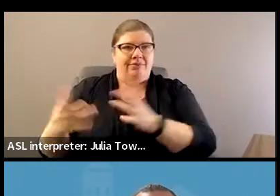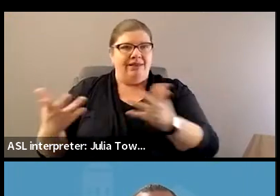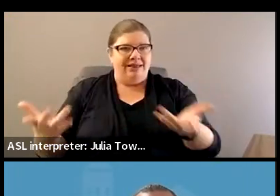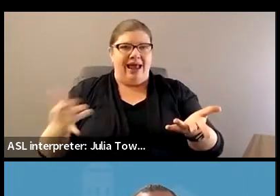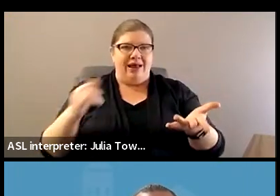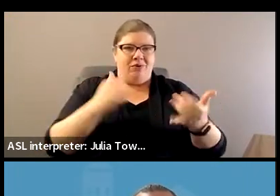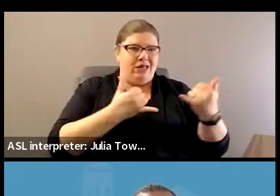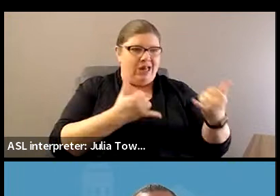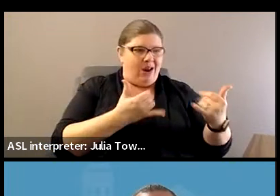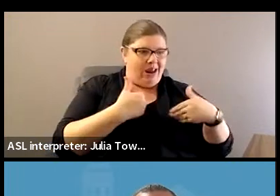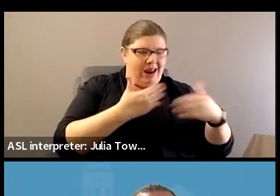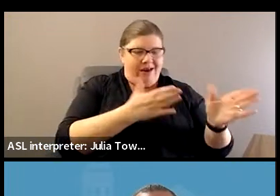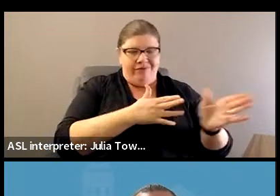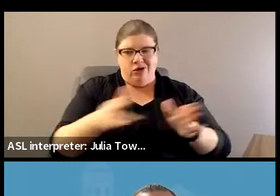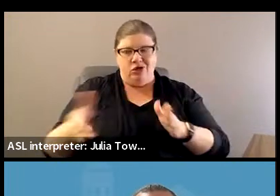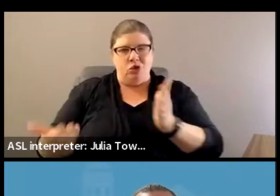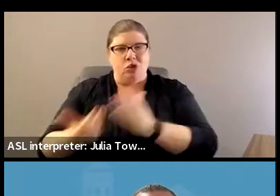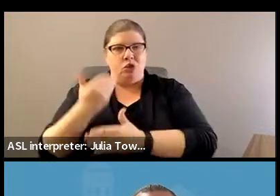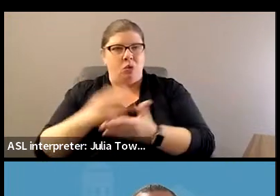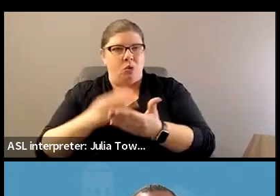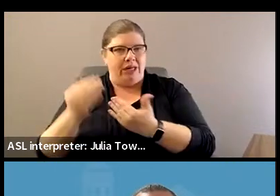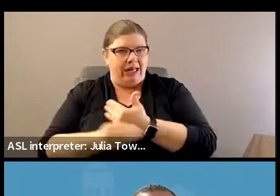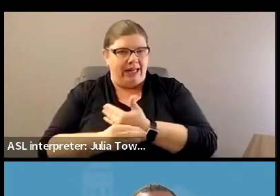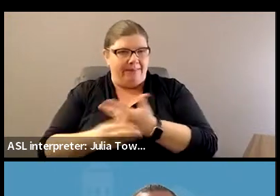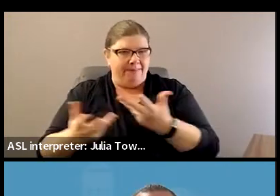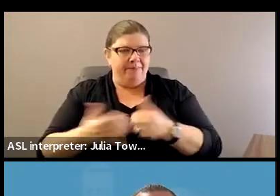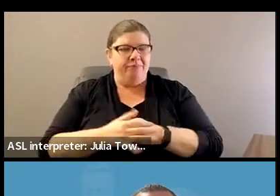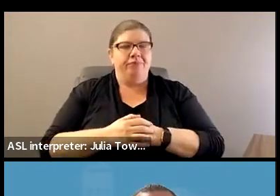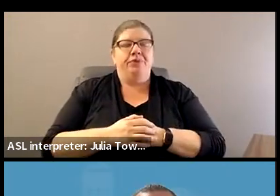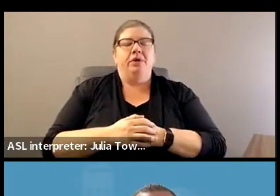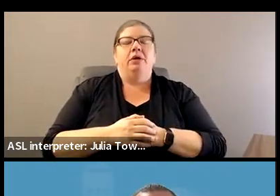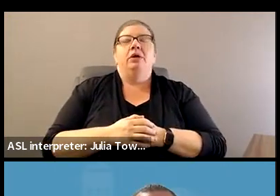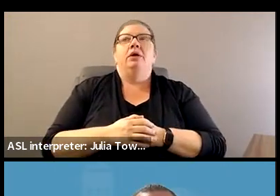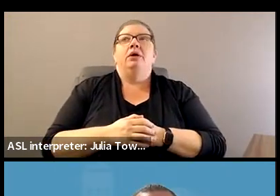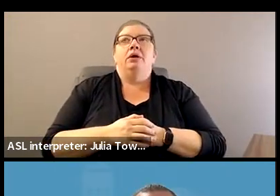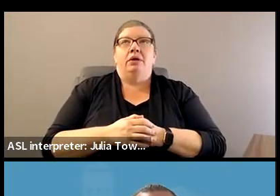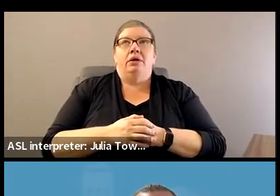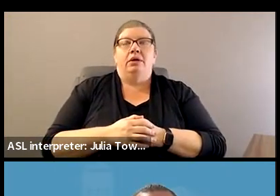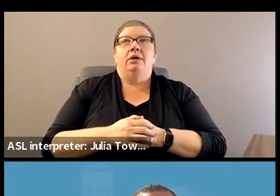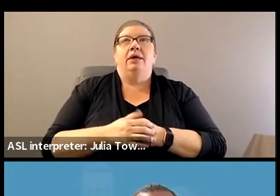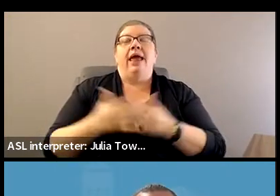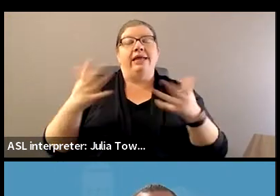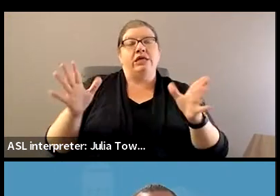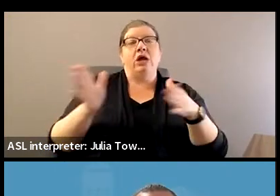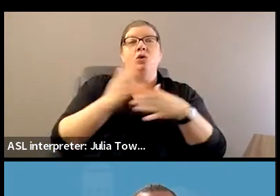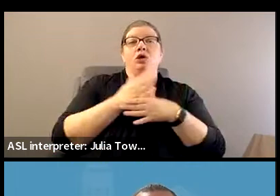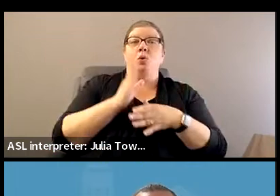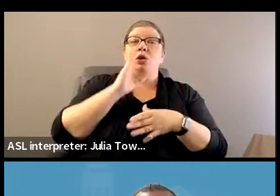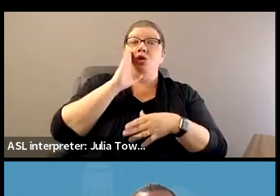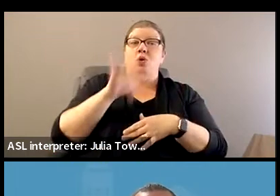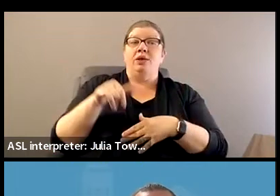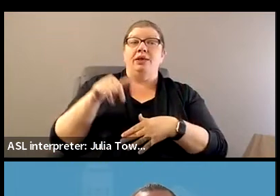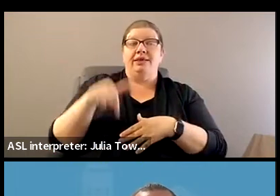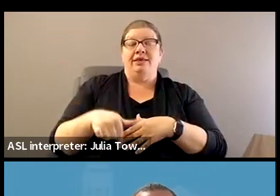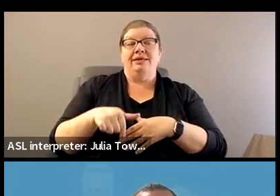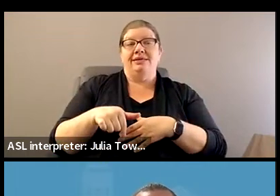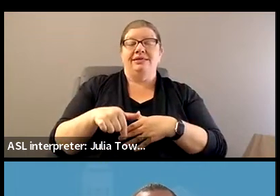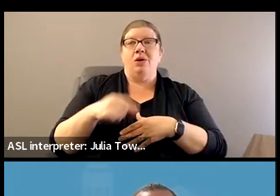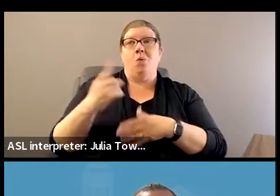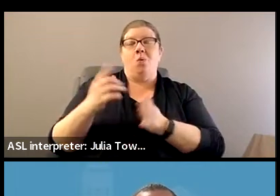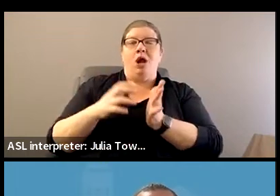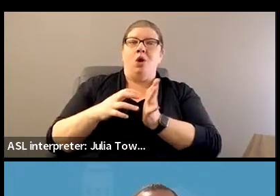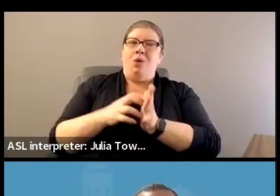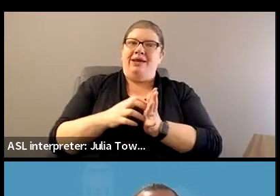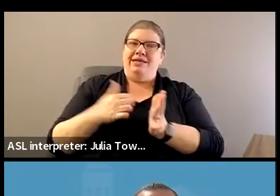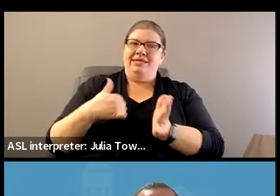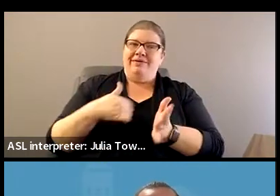you're adopting new curriculum? So as I shared, maybe we know this is a weakness of ours,